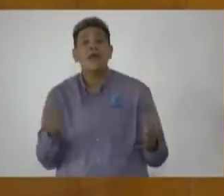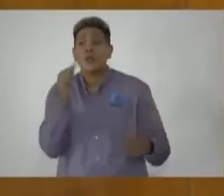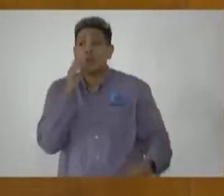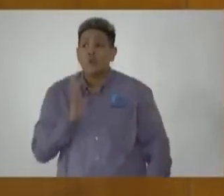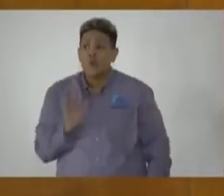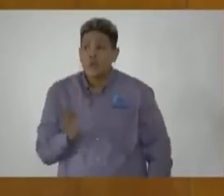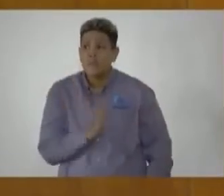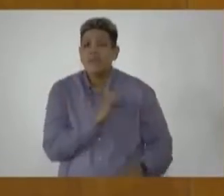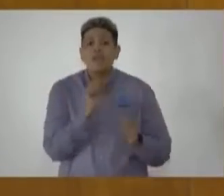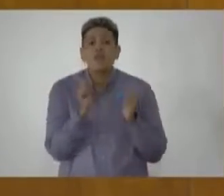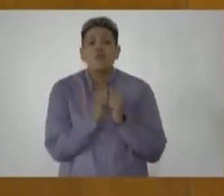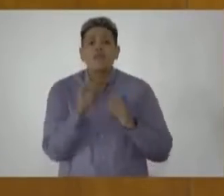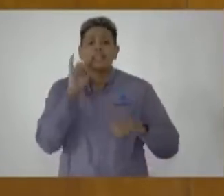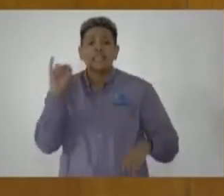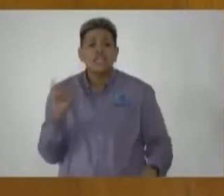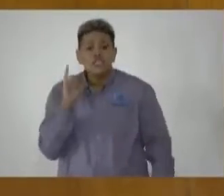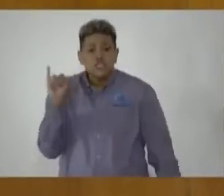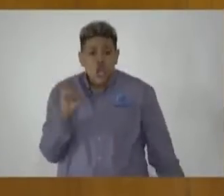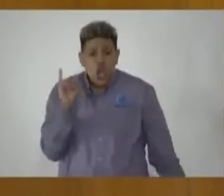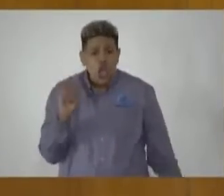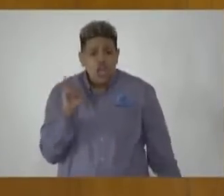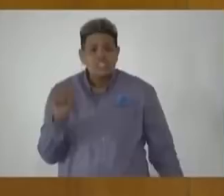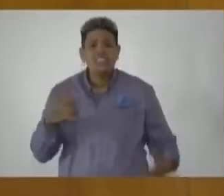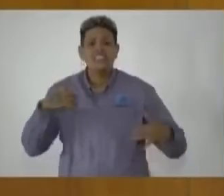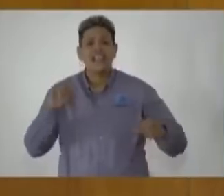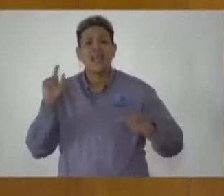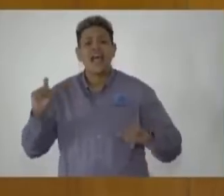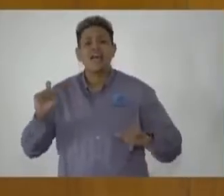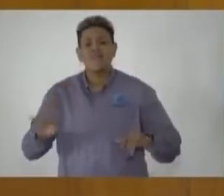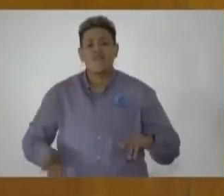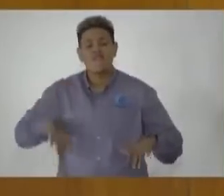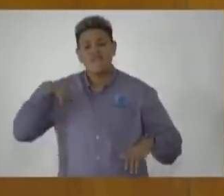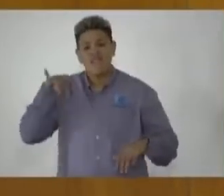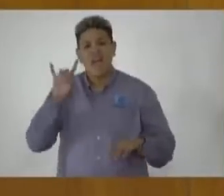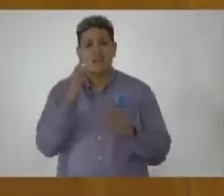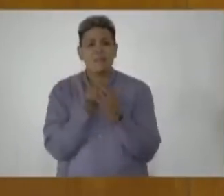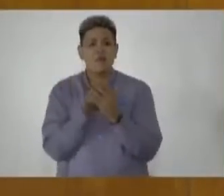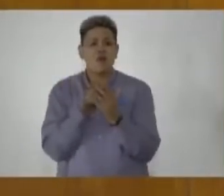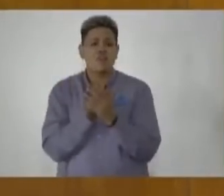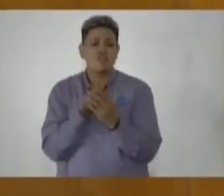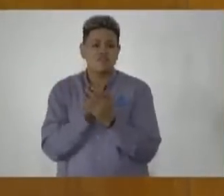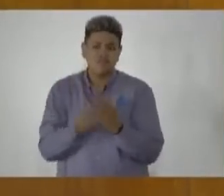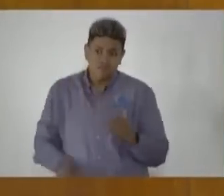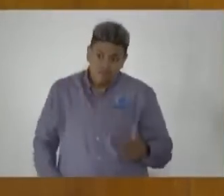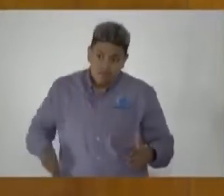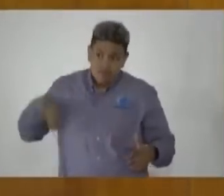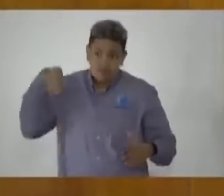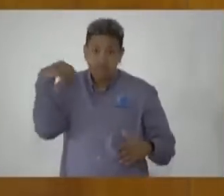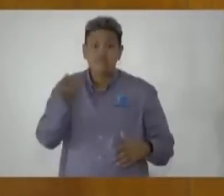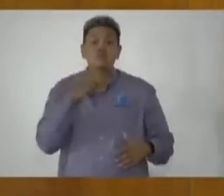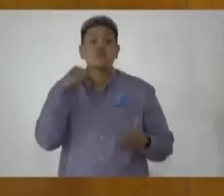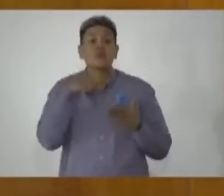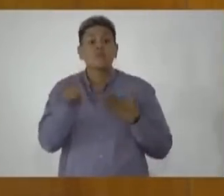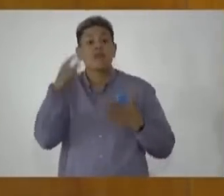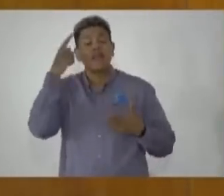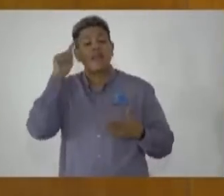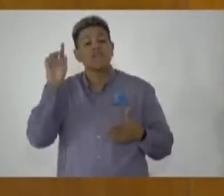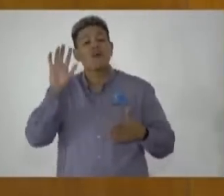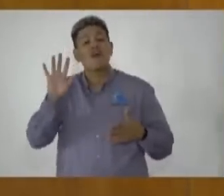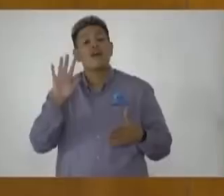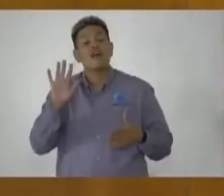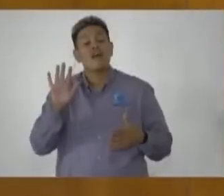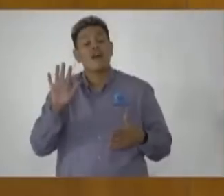women, even with insurance, still have to find money out of their pocket to pay for